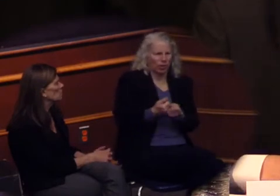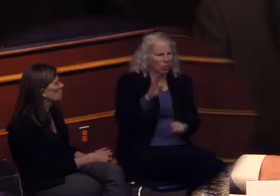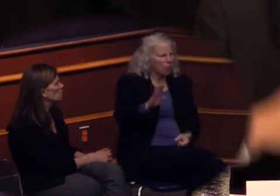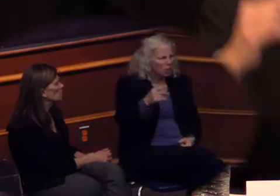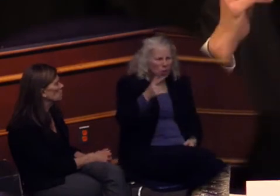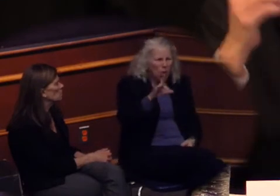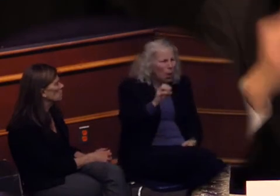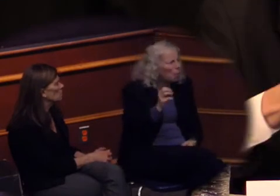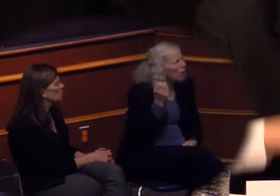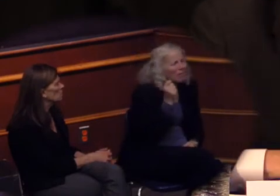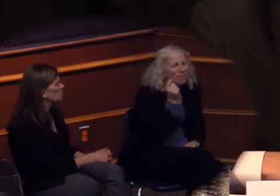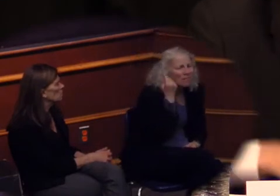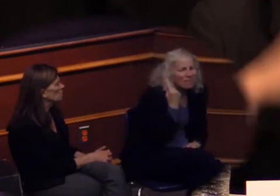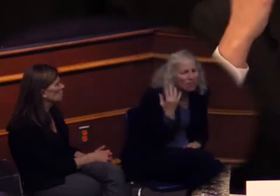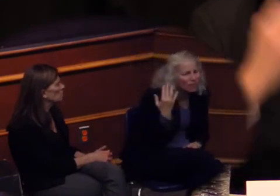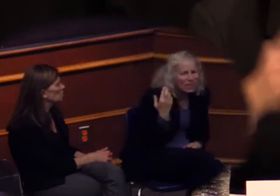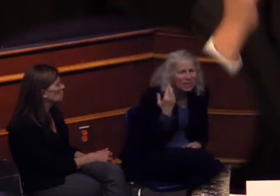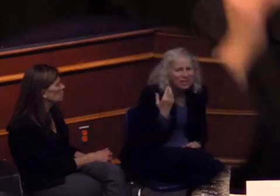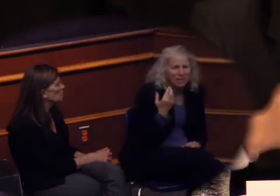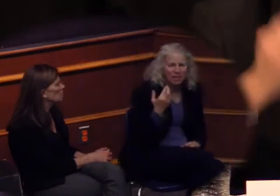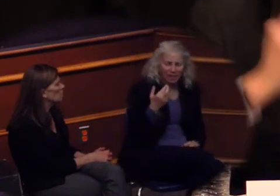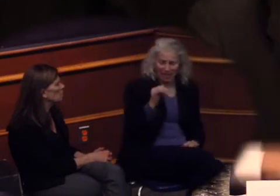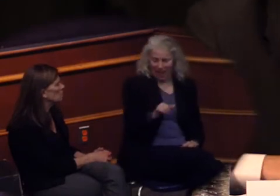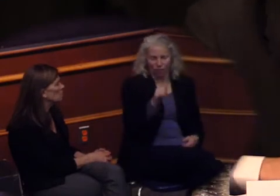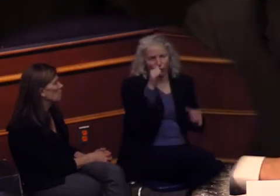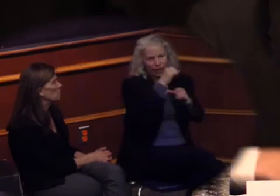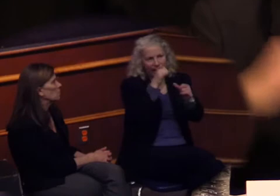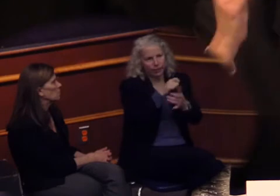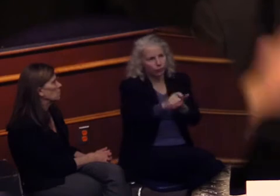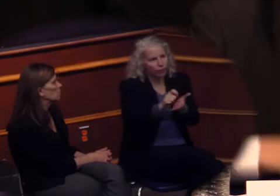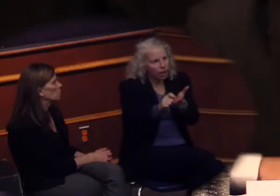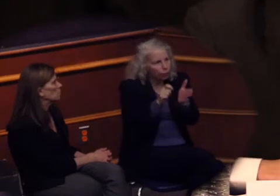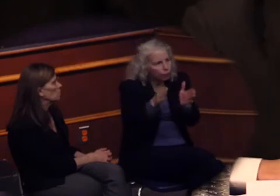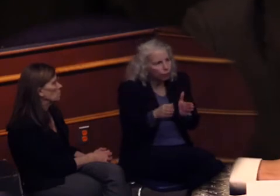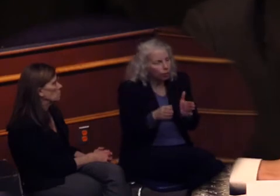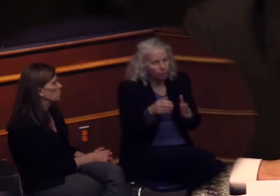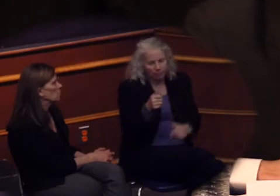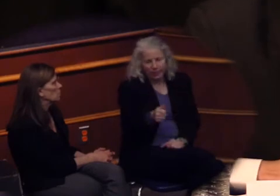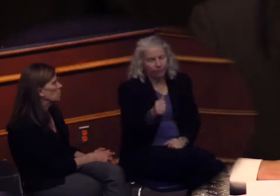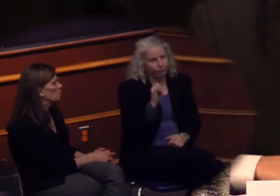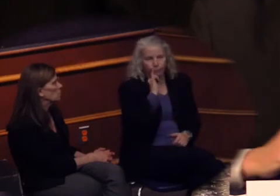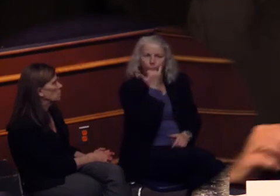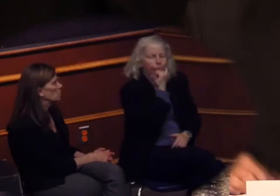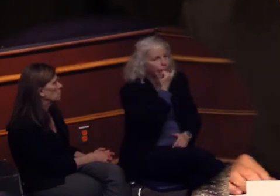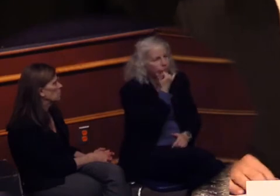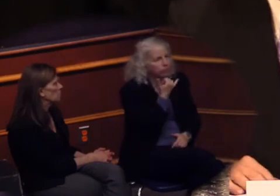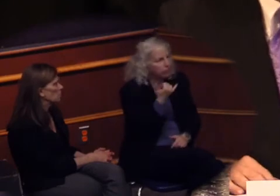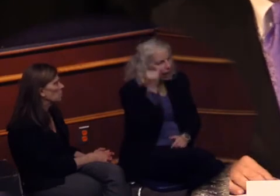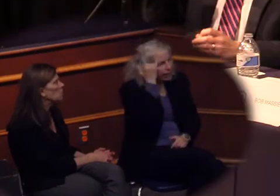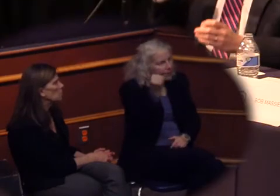Boston Globe, or at least by this really ridiculous writer who has it completely upside down.